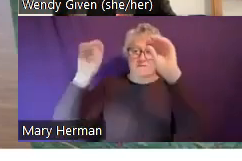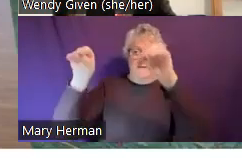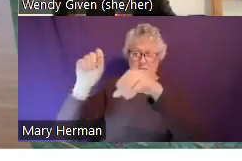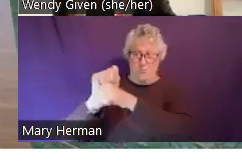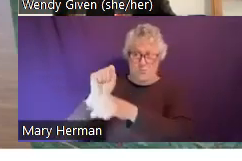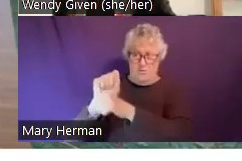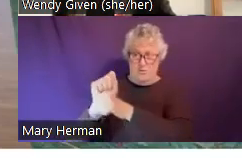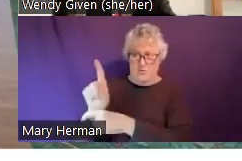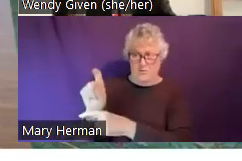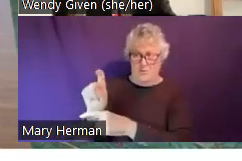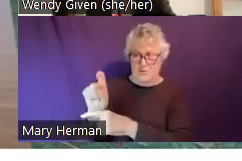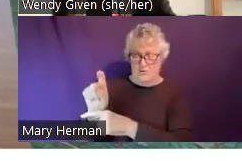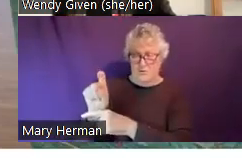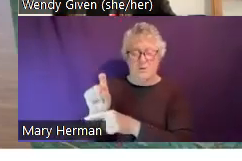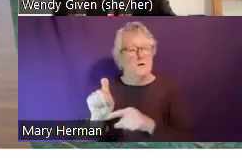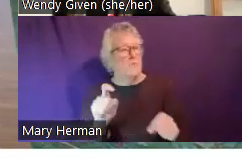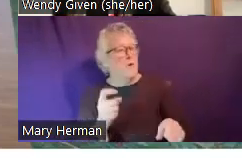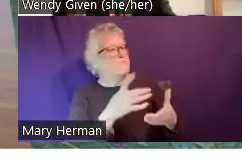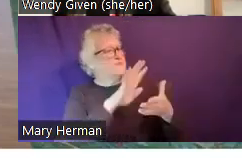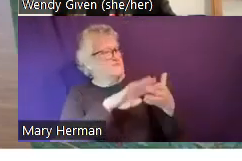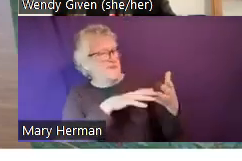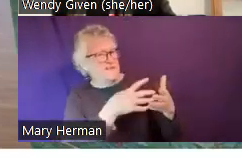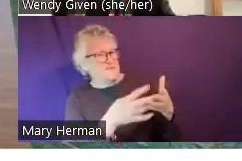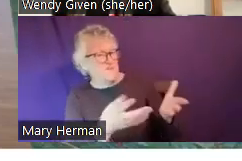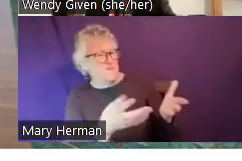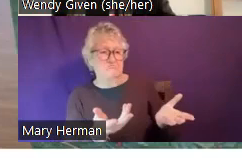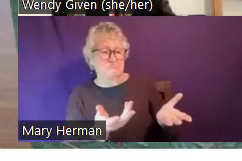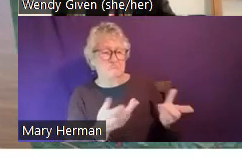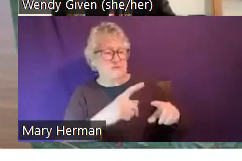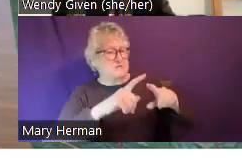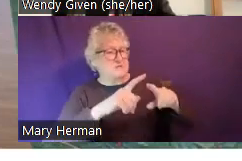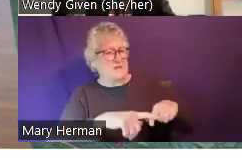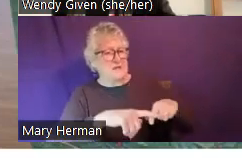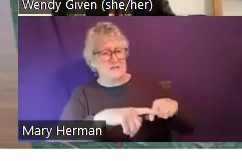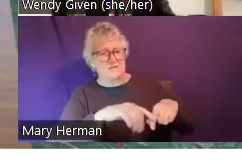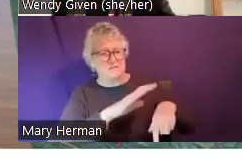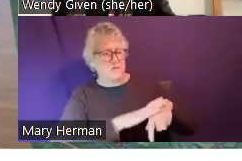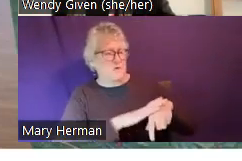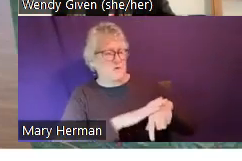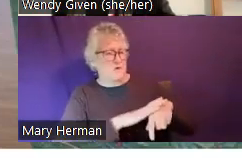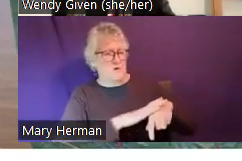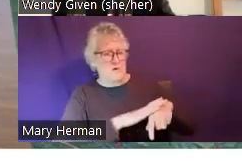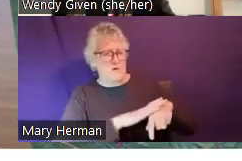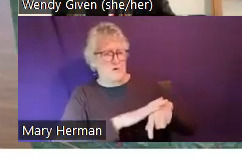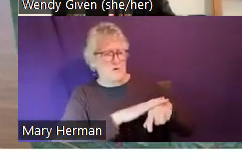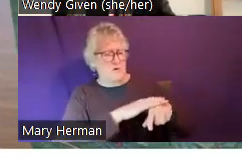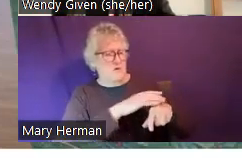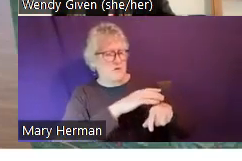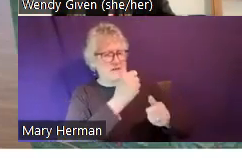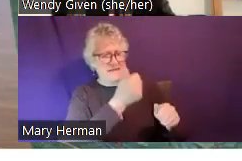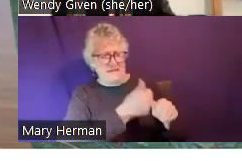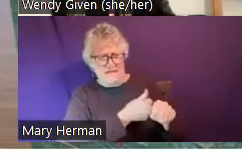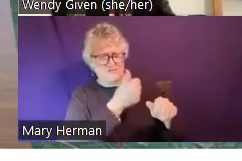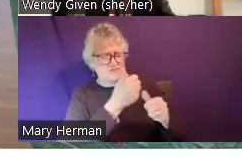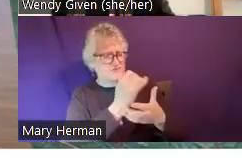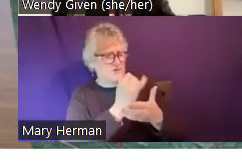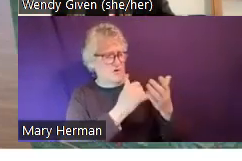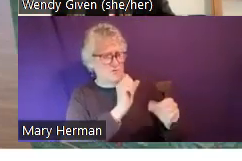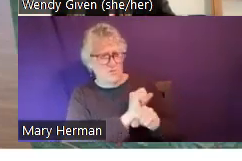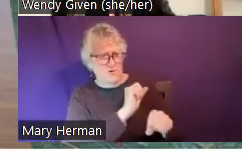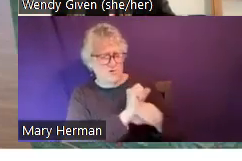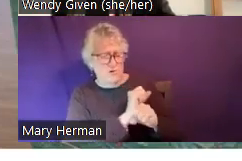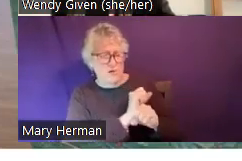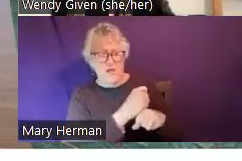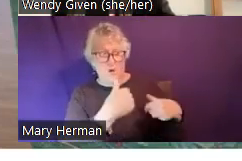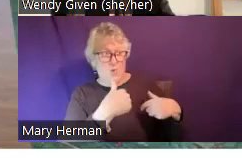So the schedules, it depends by the piece. We haven't had to clean the Hashimoto as of